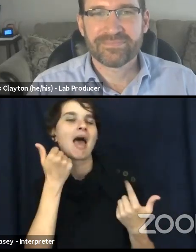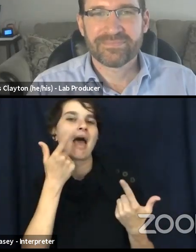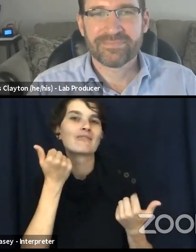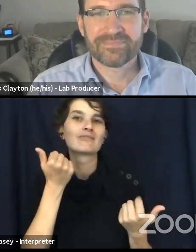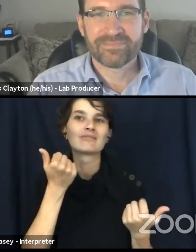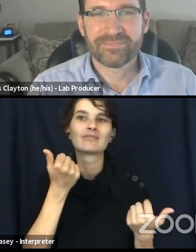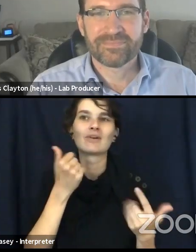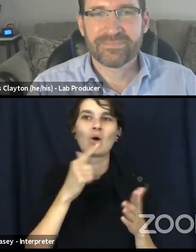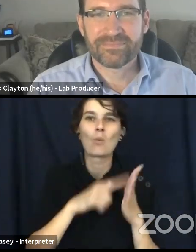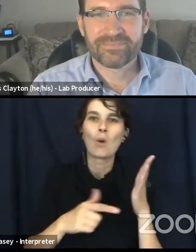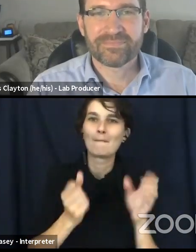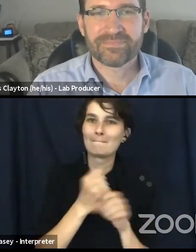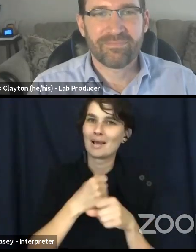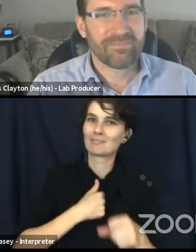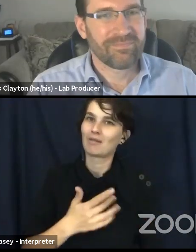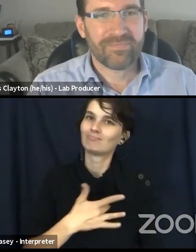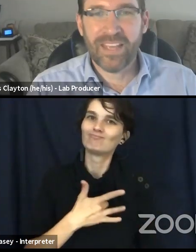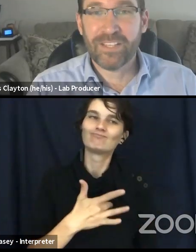beat?